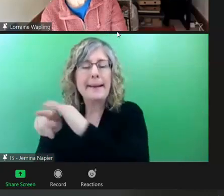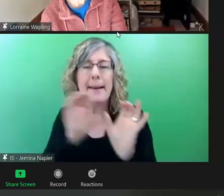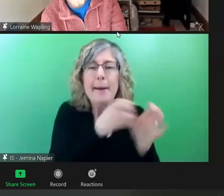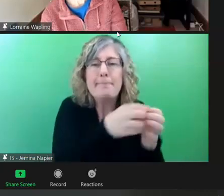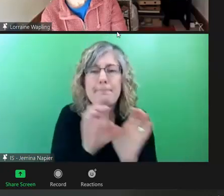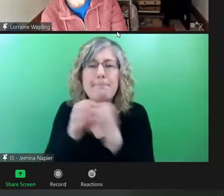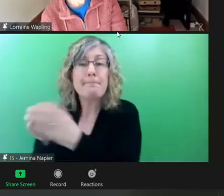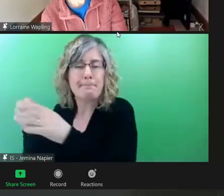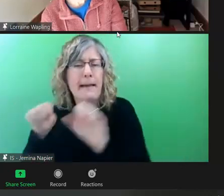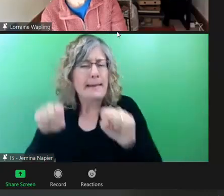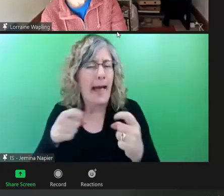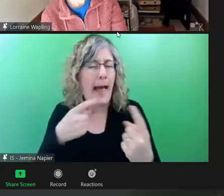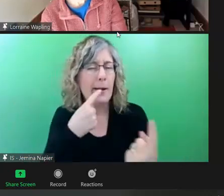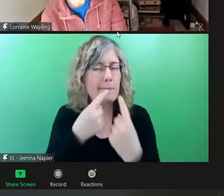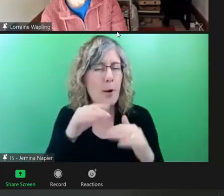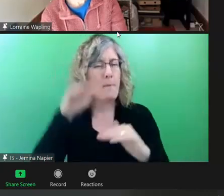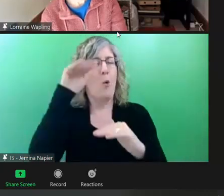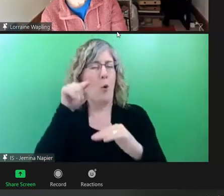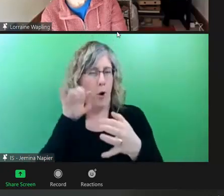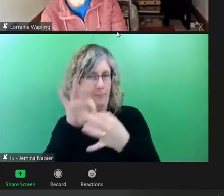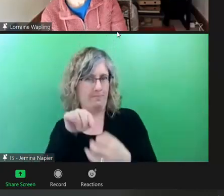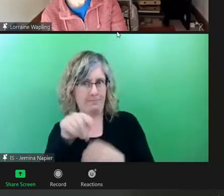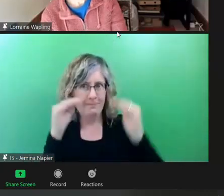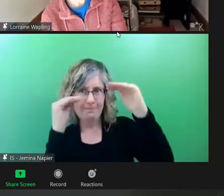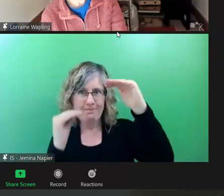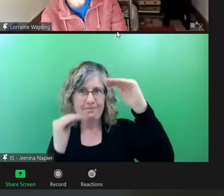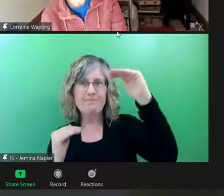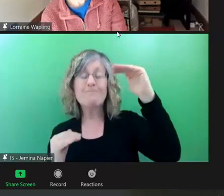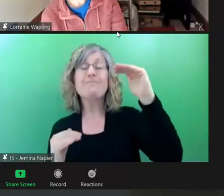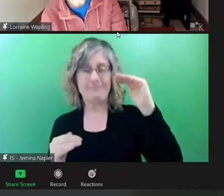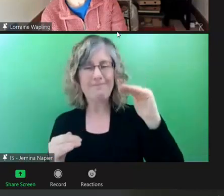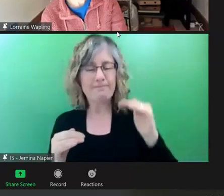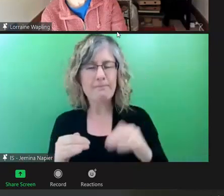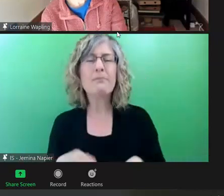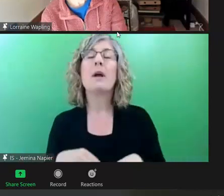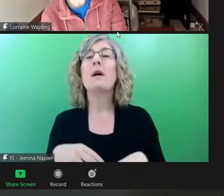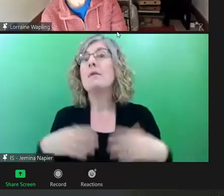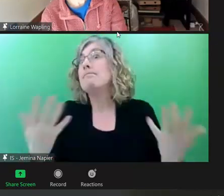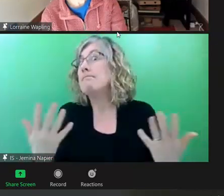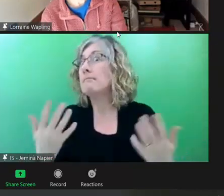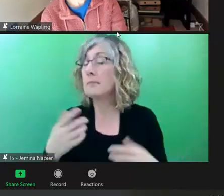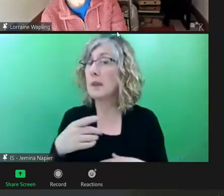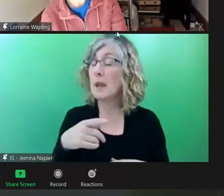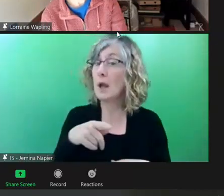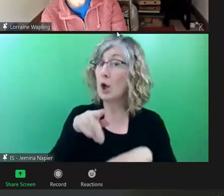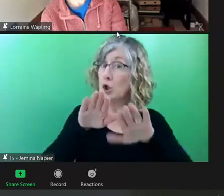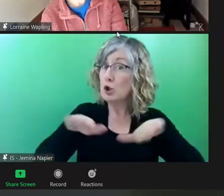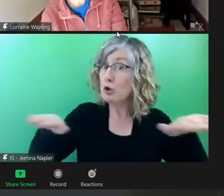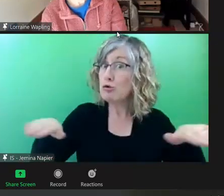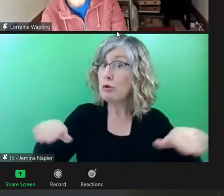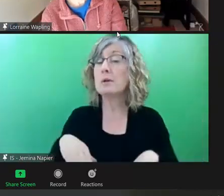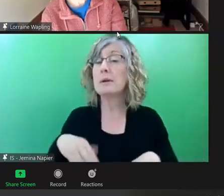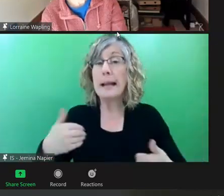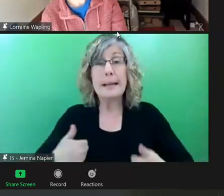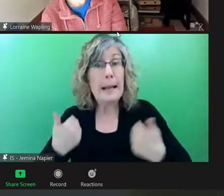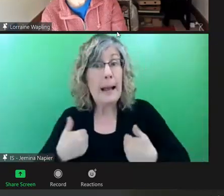And you know, there's an interesting point about, is there, do children and young people have a right to an interpreter? And I